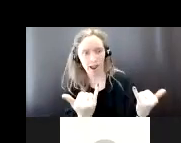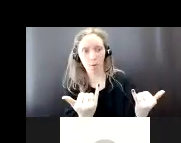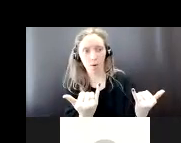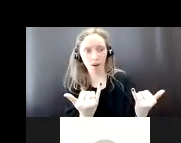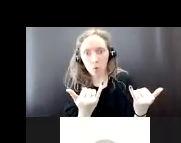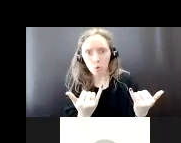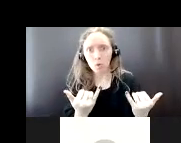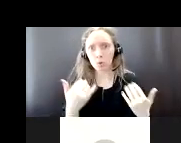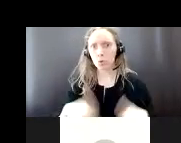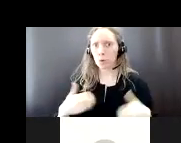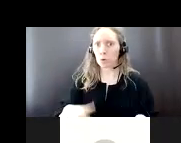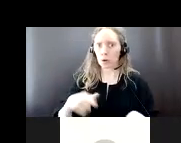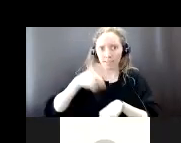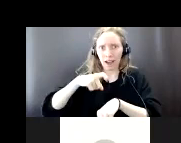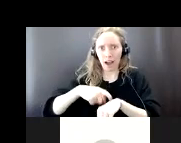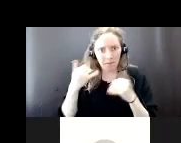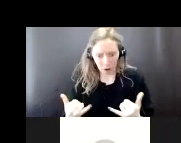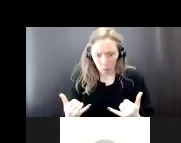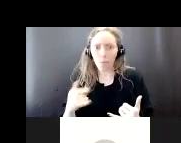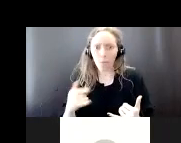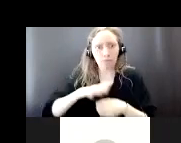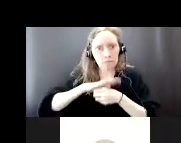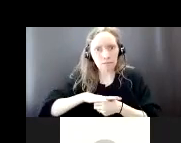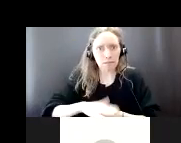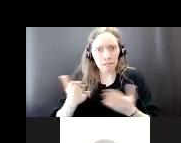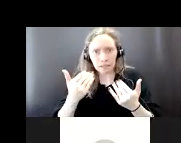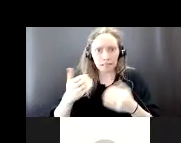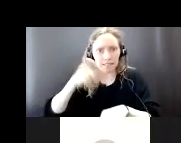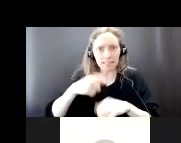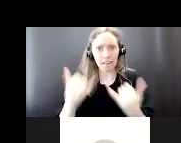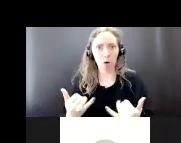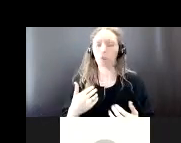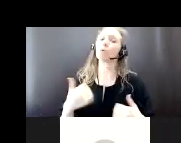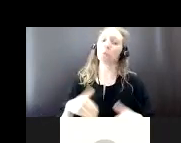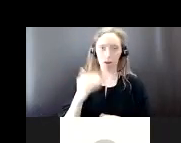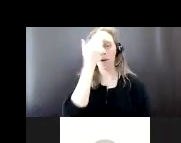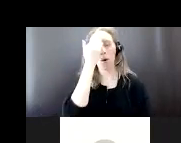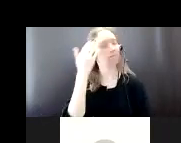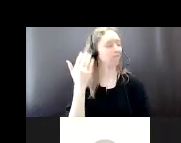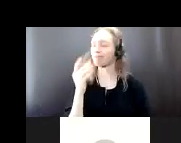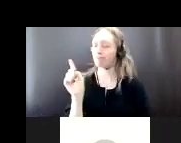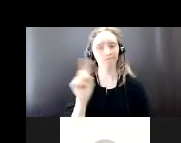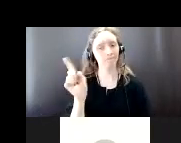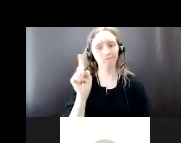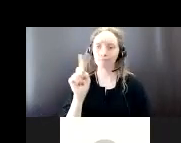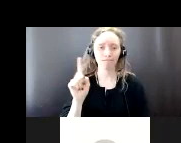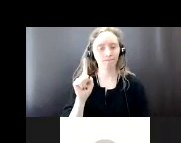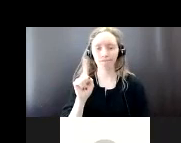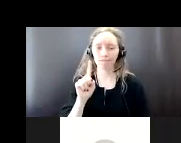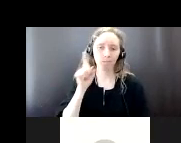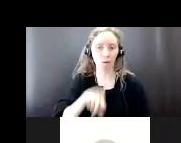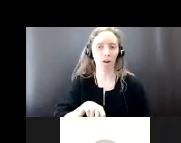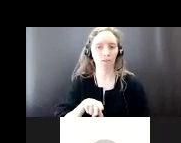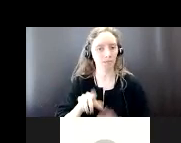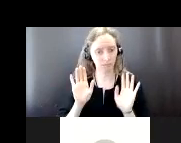to get you to participate, take part in that opportunity right away. Somebody does that to you, says, I've got a deal for you, but you